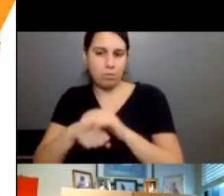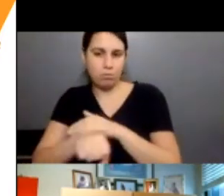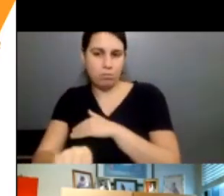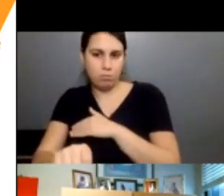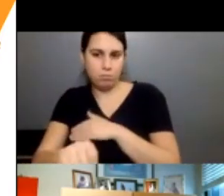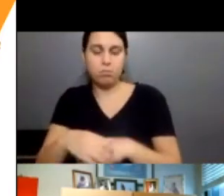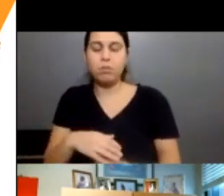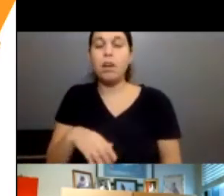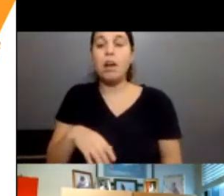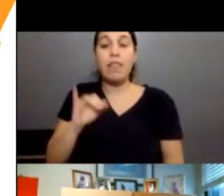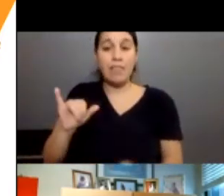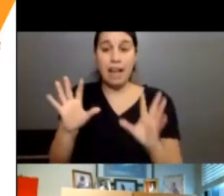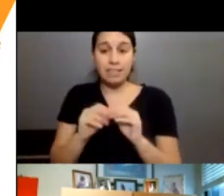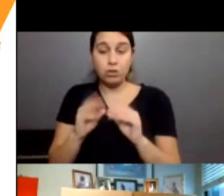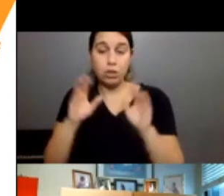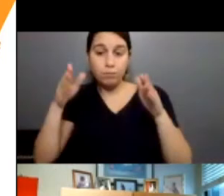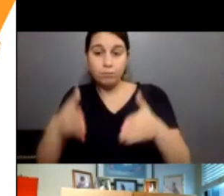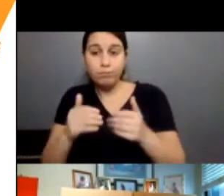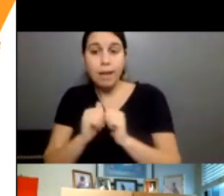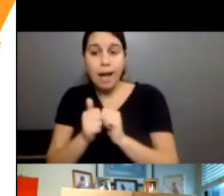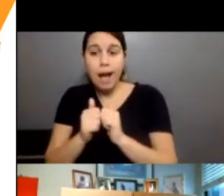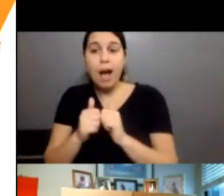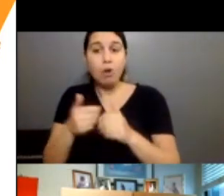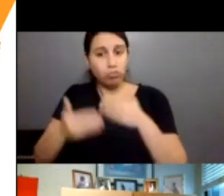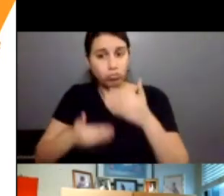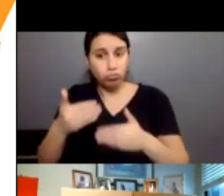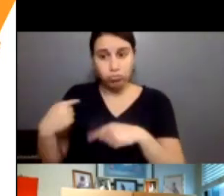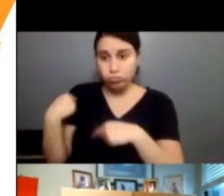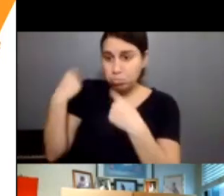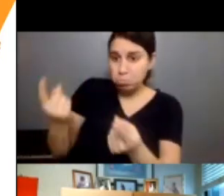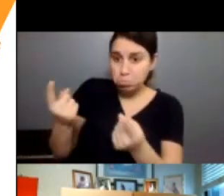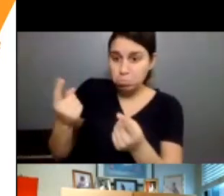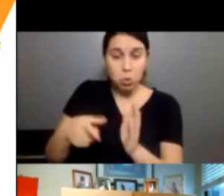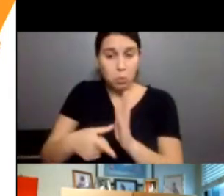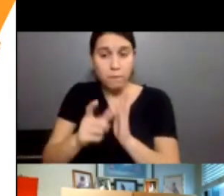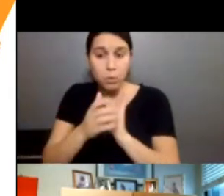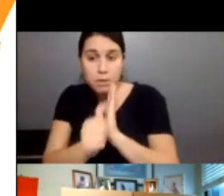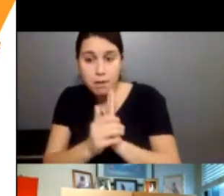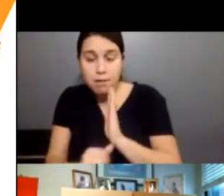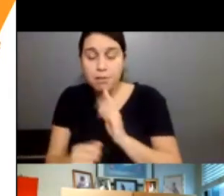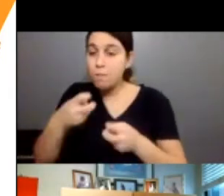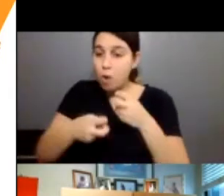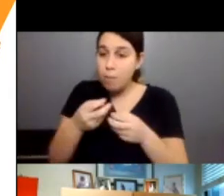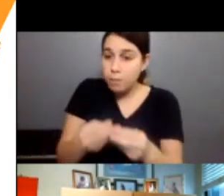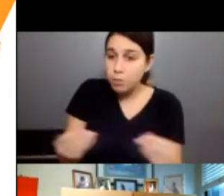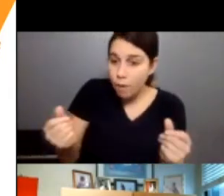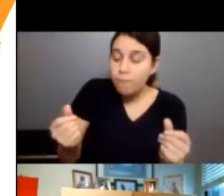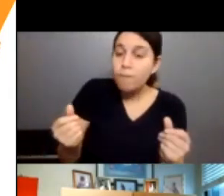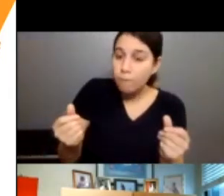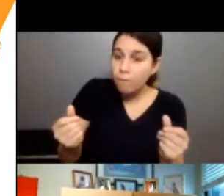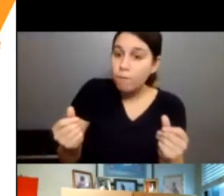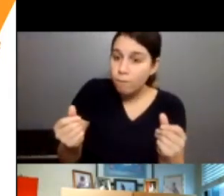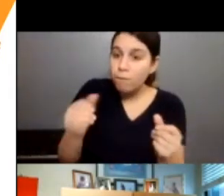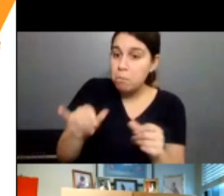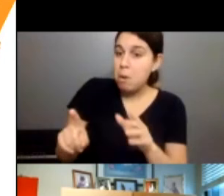this session, we discuss how things are going for the patient, review skills, and problem solve problems that may have